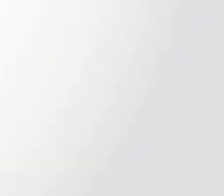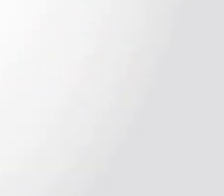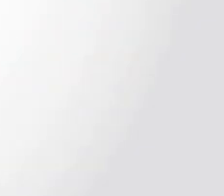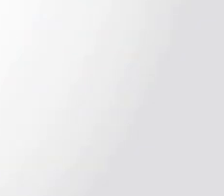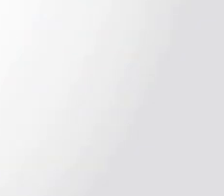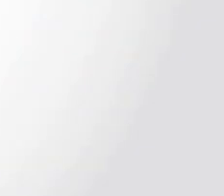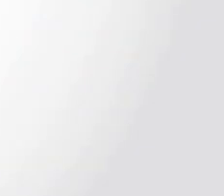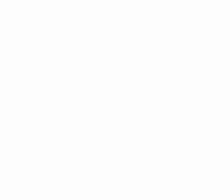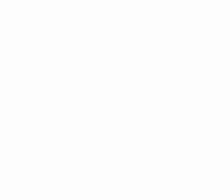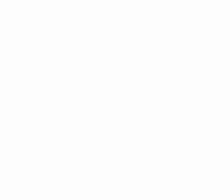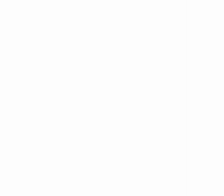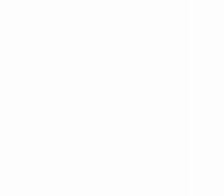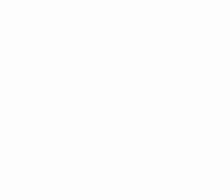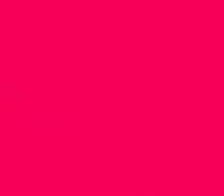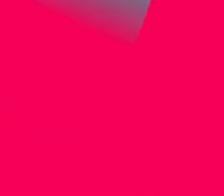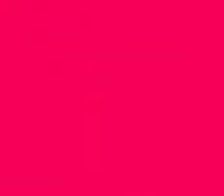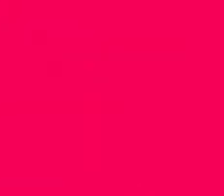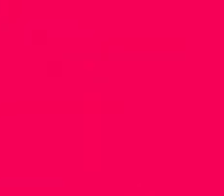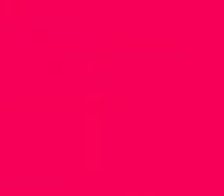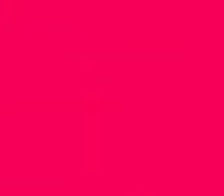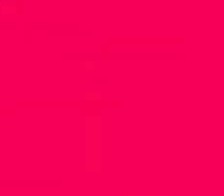didiktv KPM.